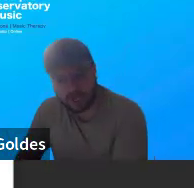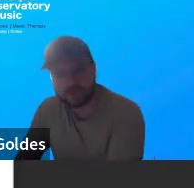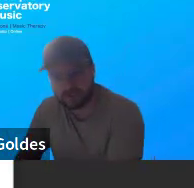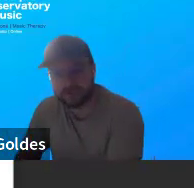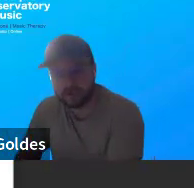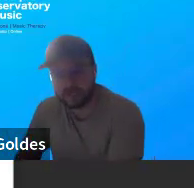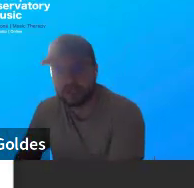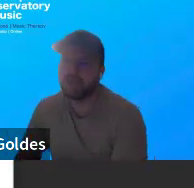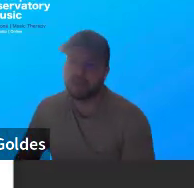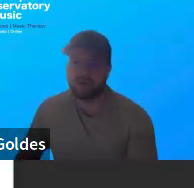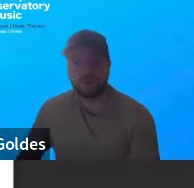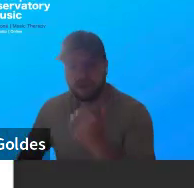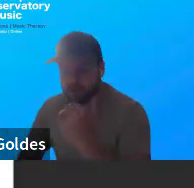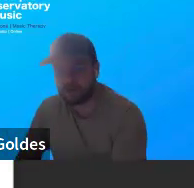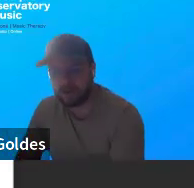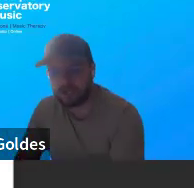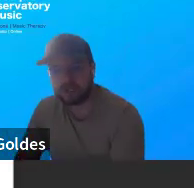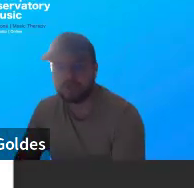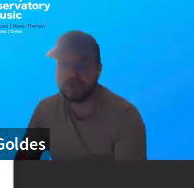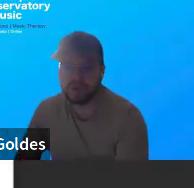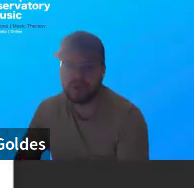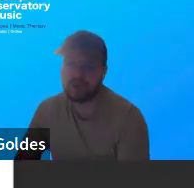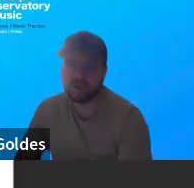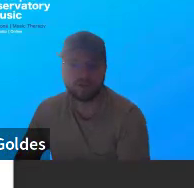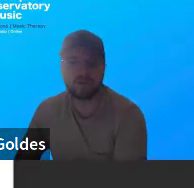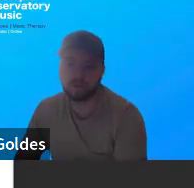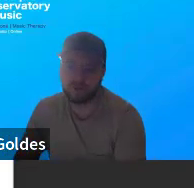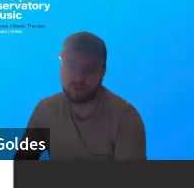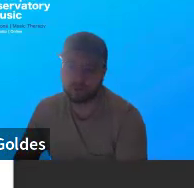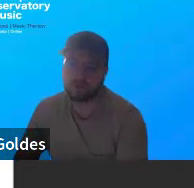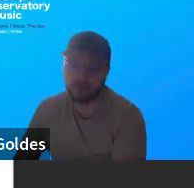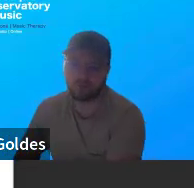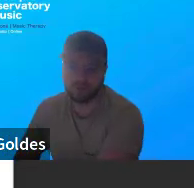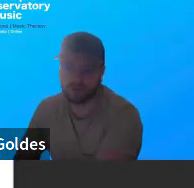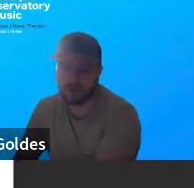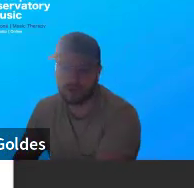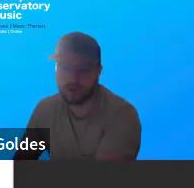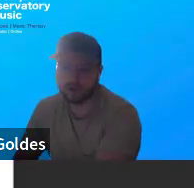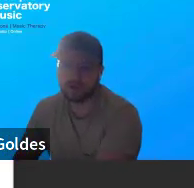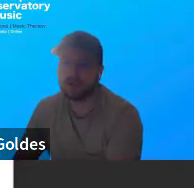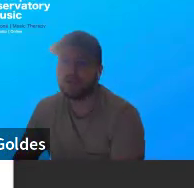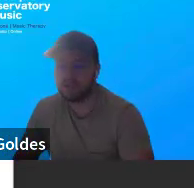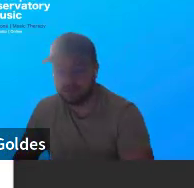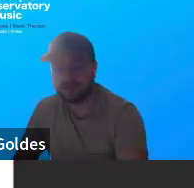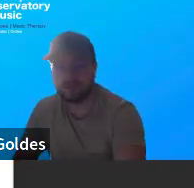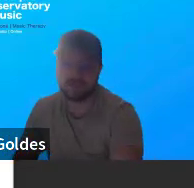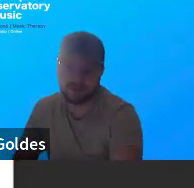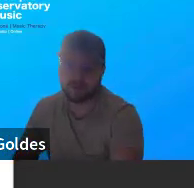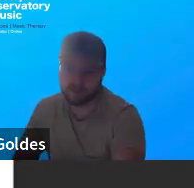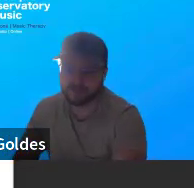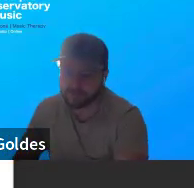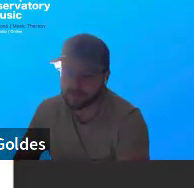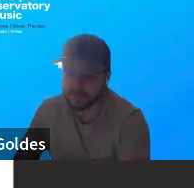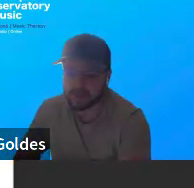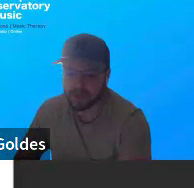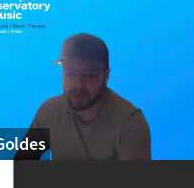the teacher comes to the family, they're already extremely vetted and extremely professional to be able to service